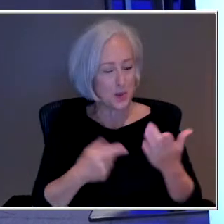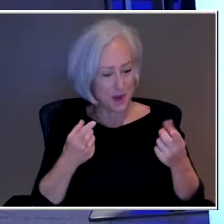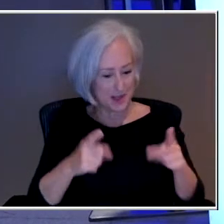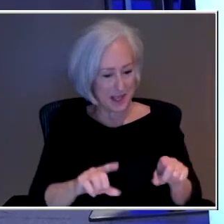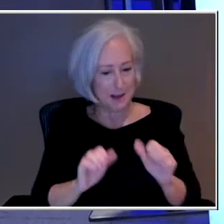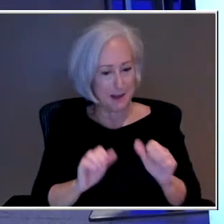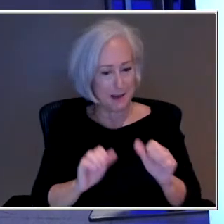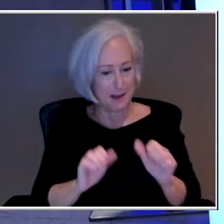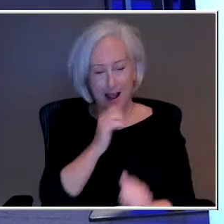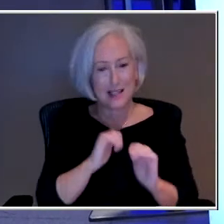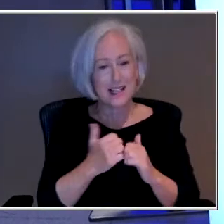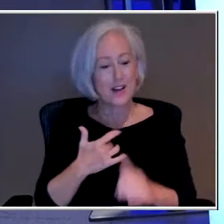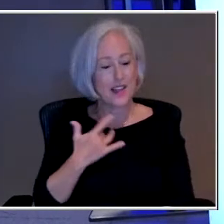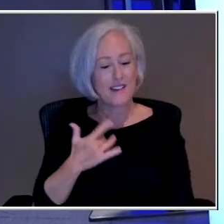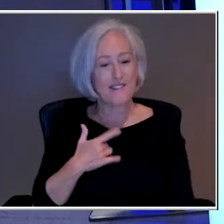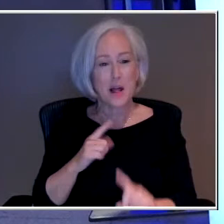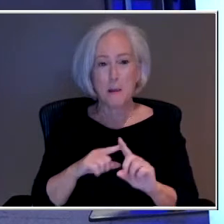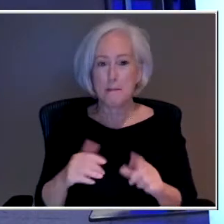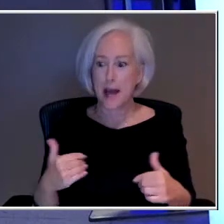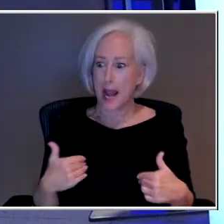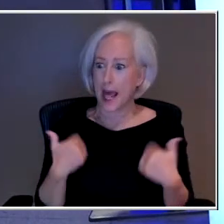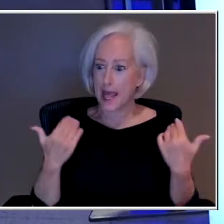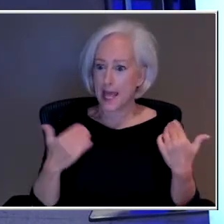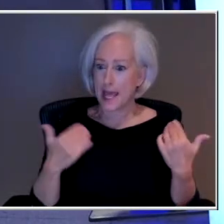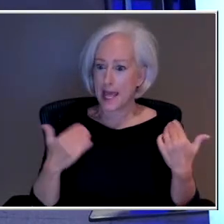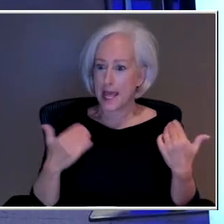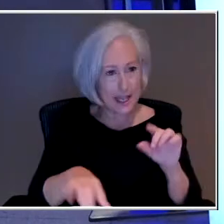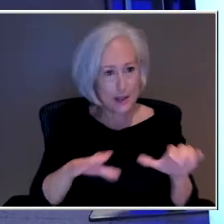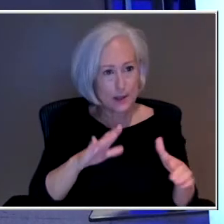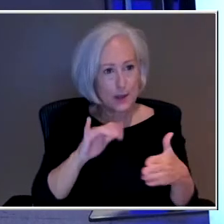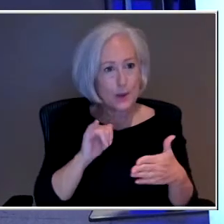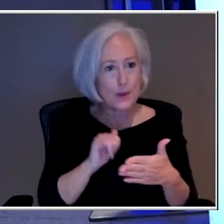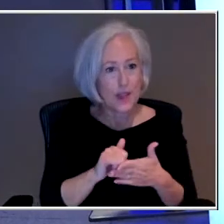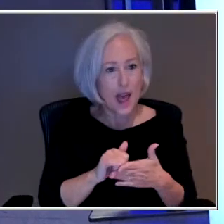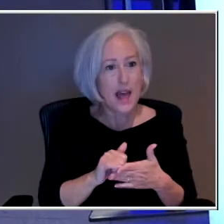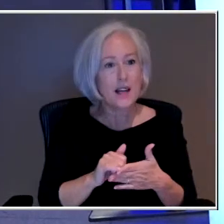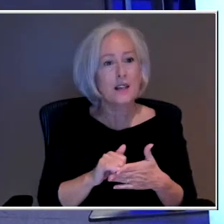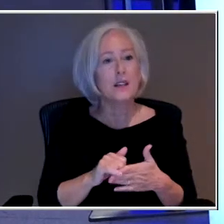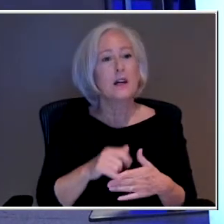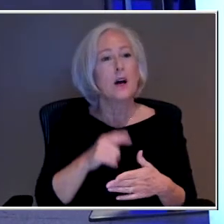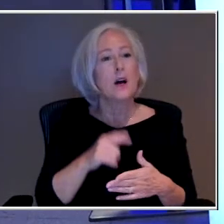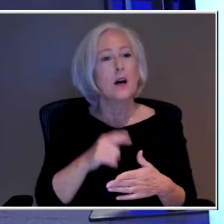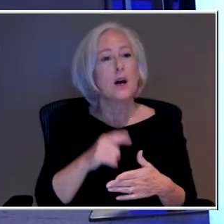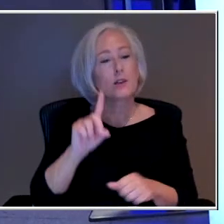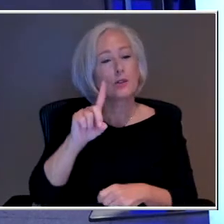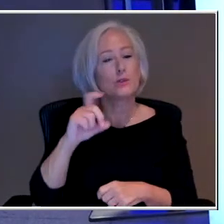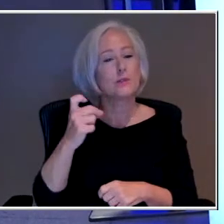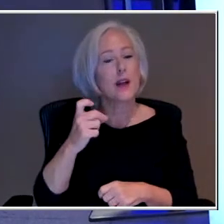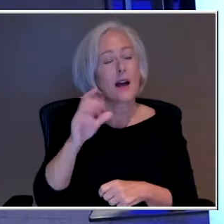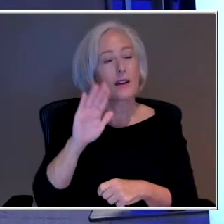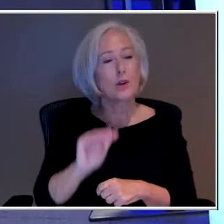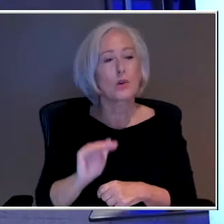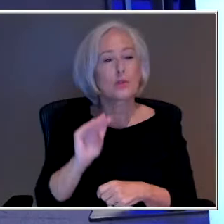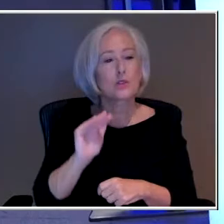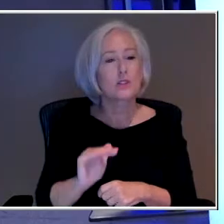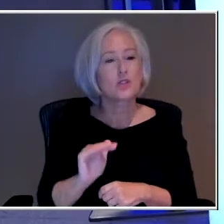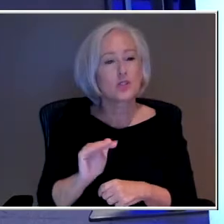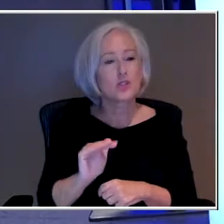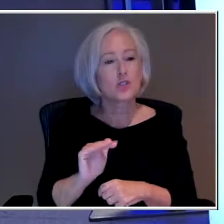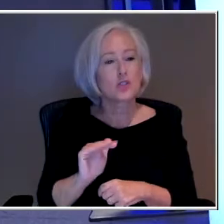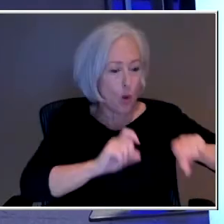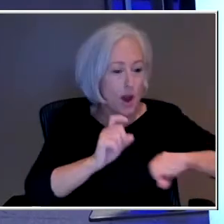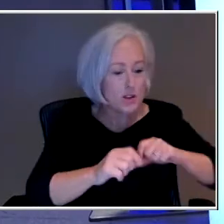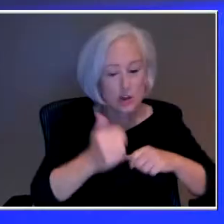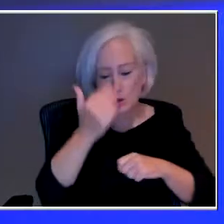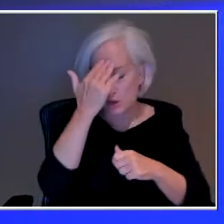kids cannot. So, Tori, how much of a challenge is that when you're trying to diagnose a child, asking them questions and not knowing if you're getting the right